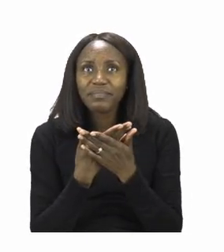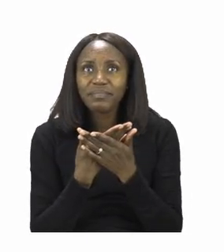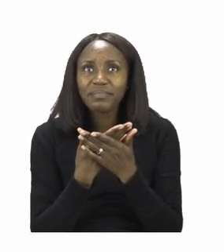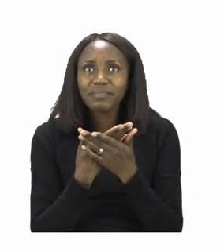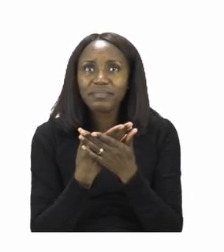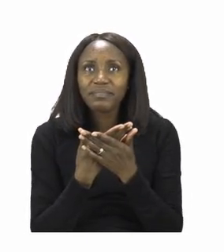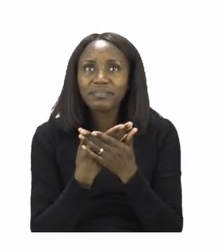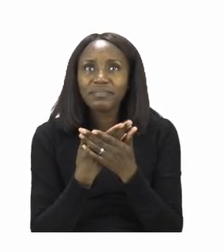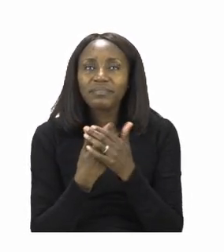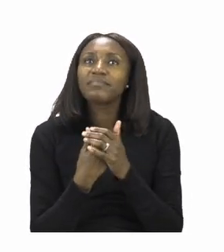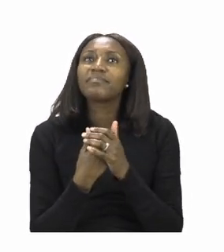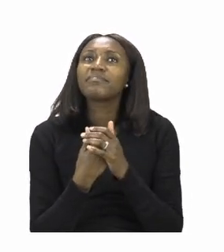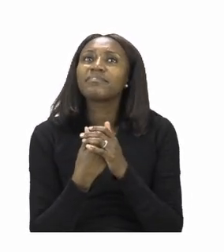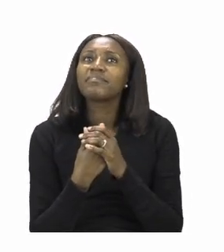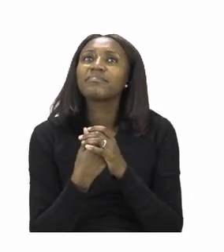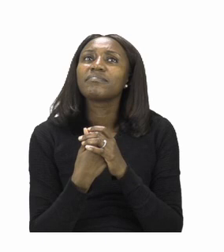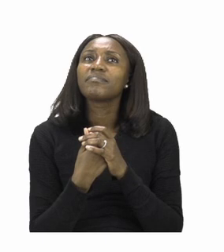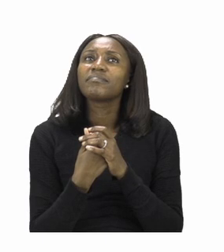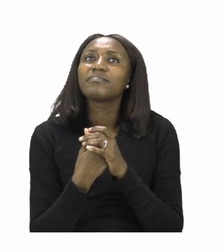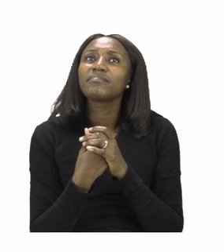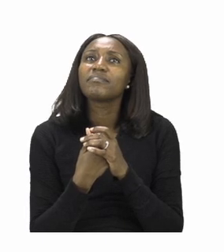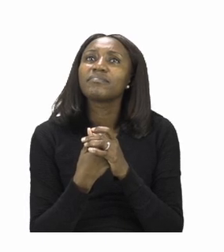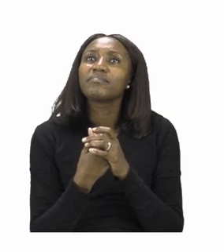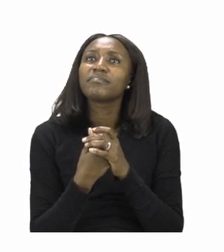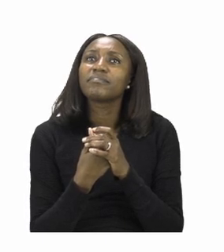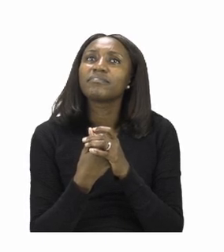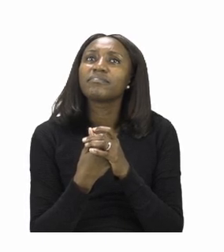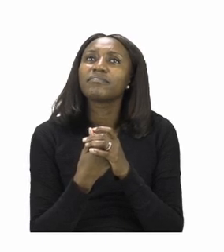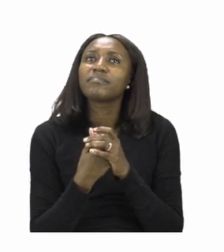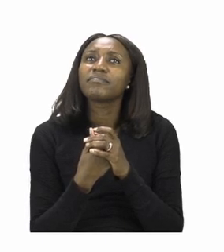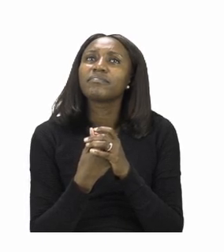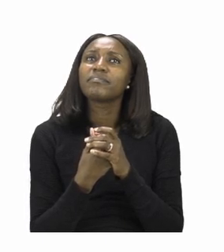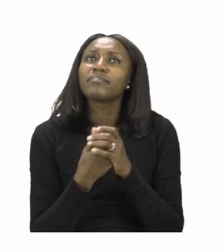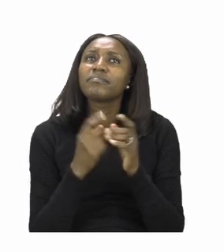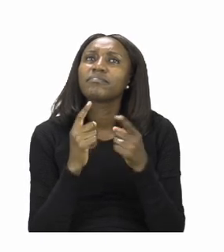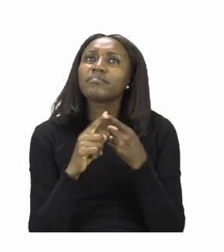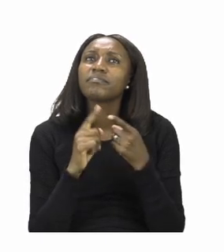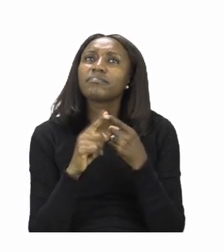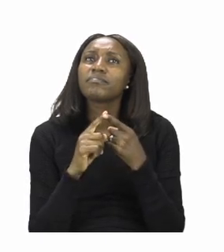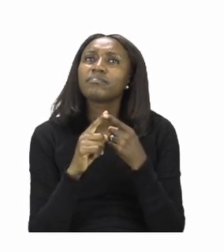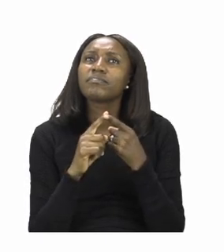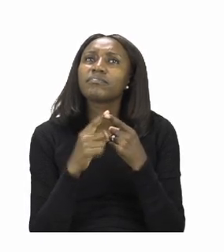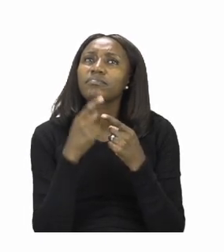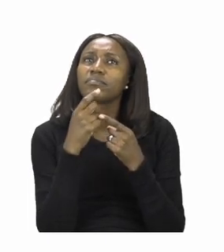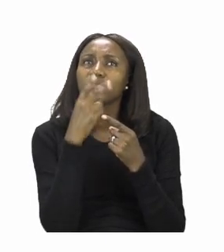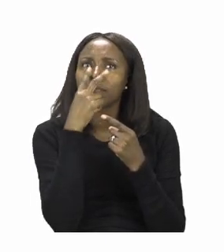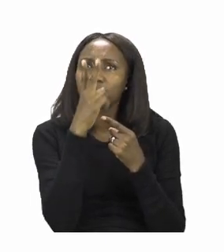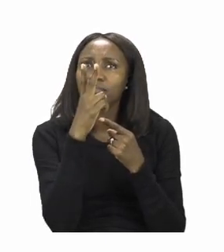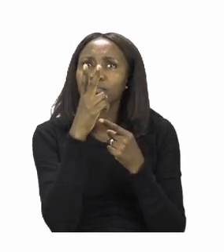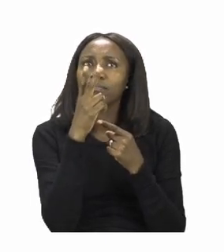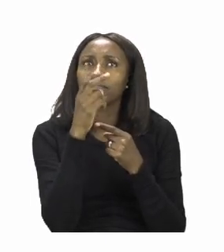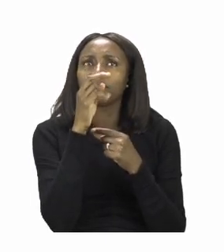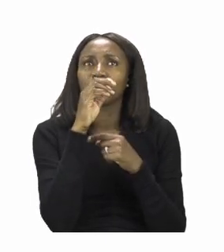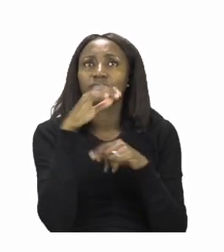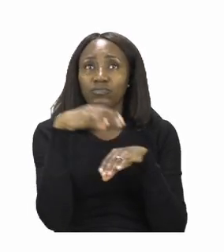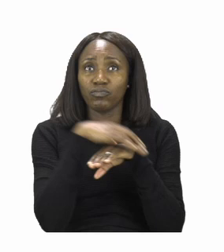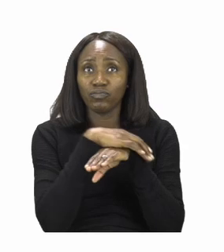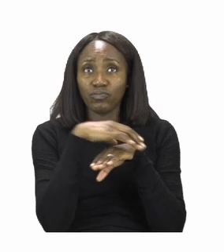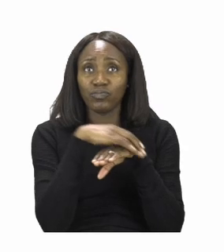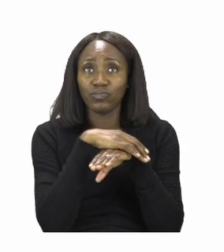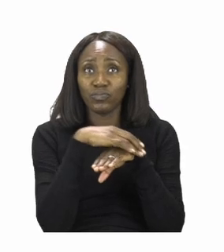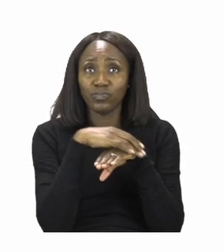the things first. The first one we can see are shoes. The